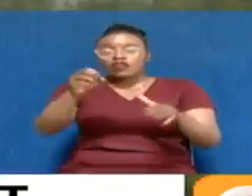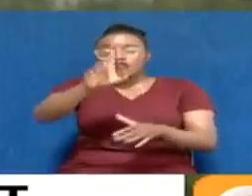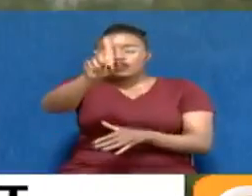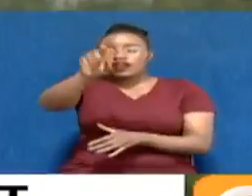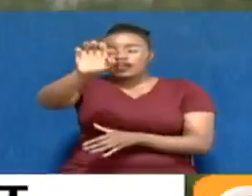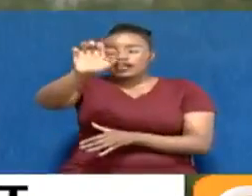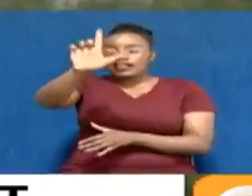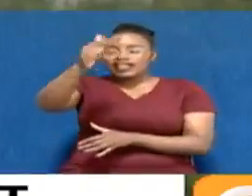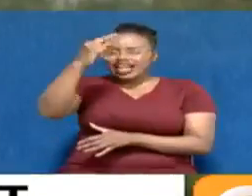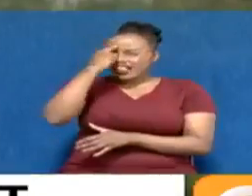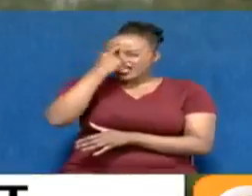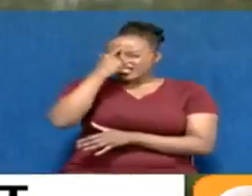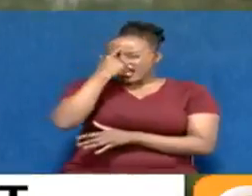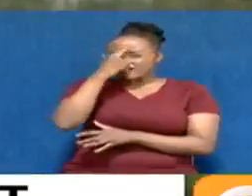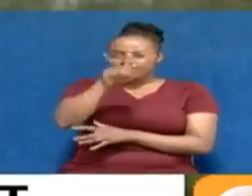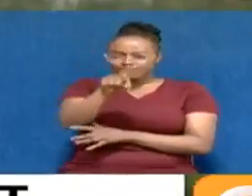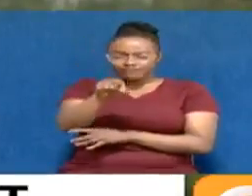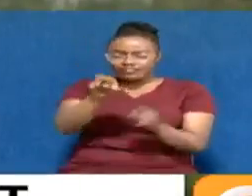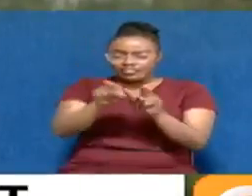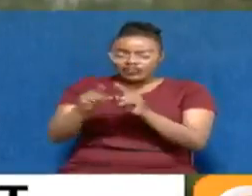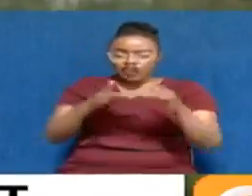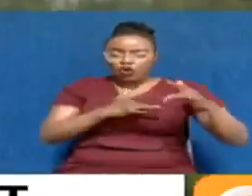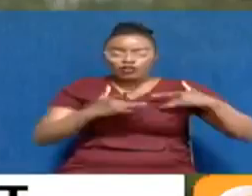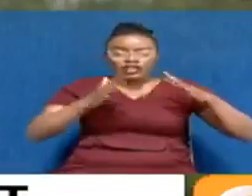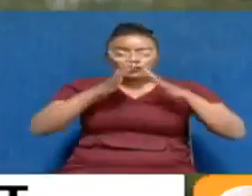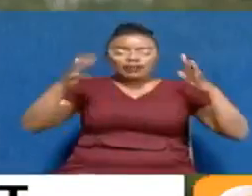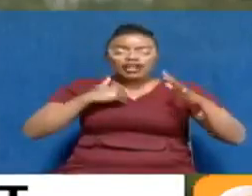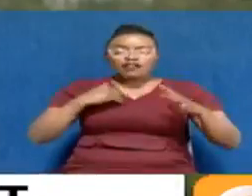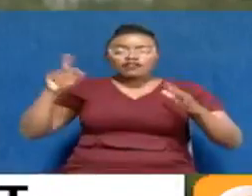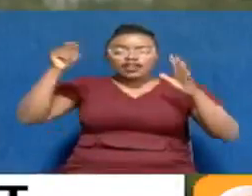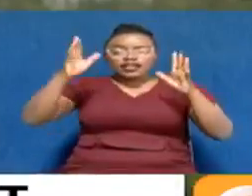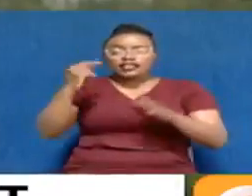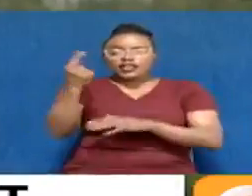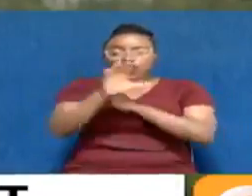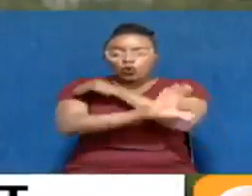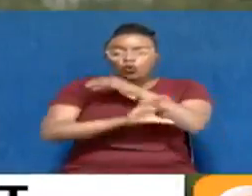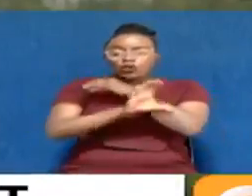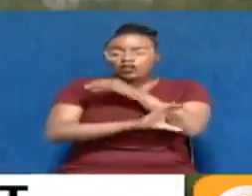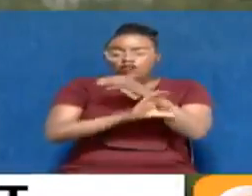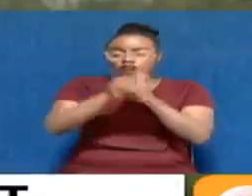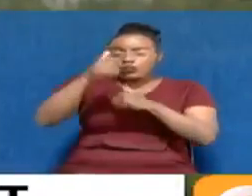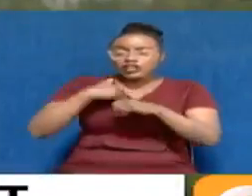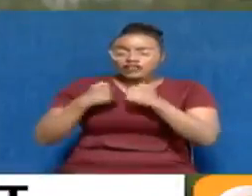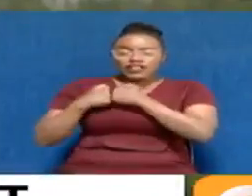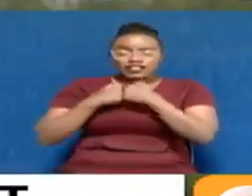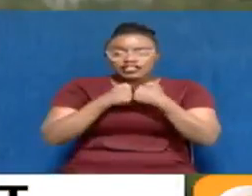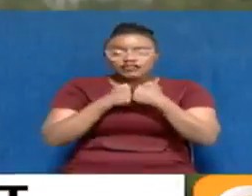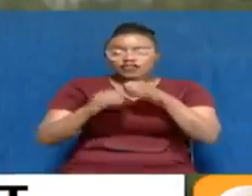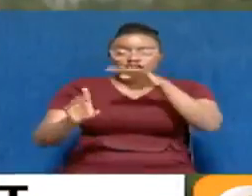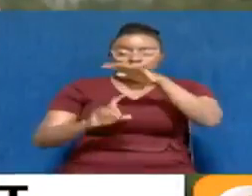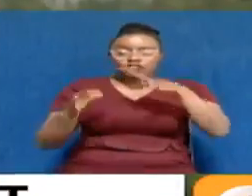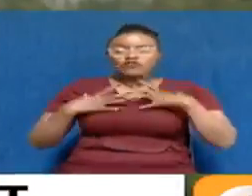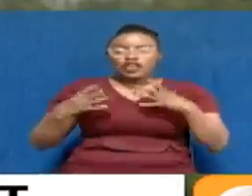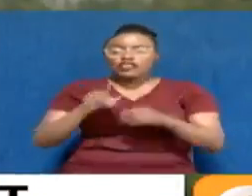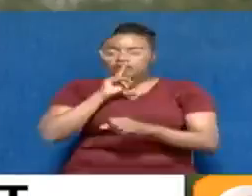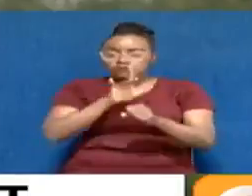Delta variant, the shortage of doses is indeed a concern. And while Kenya is not the only country undergoing this challenge, the Ministry of